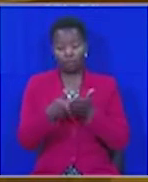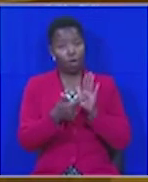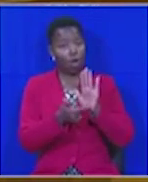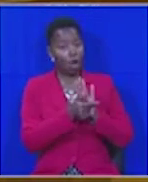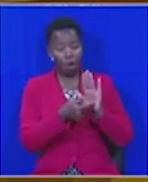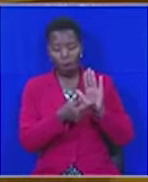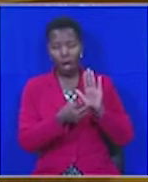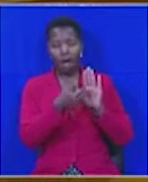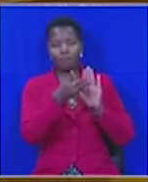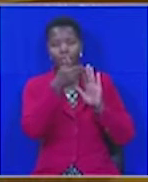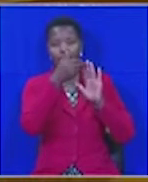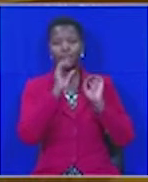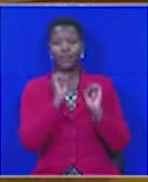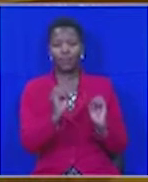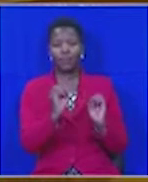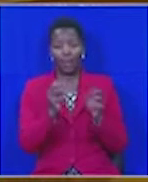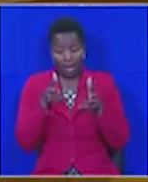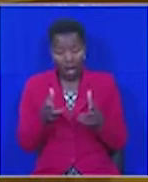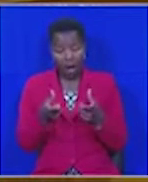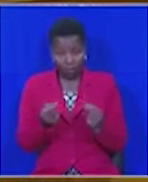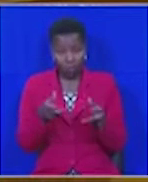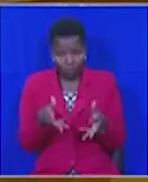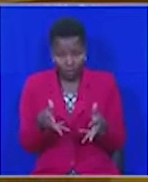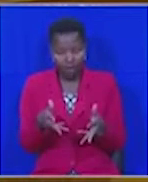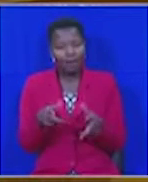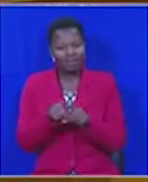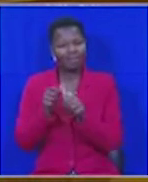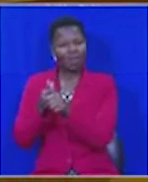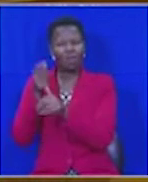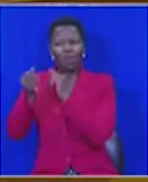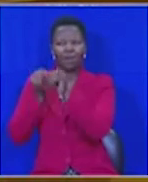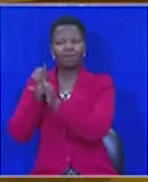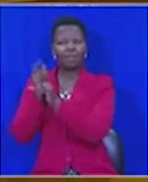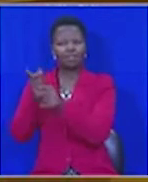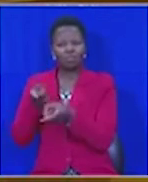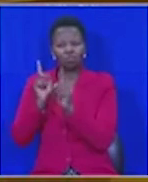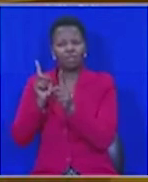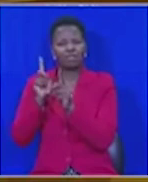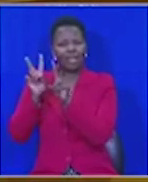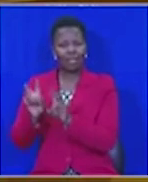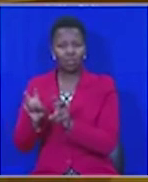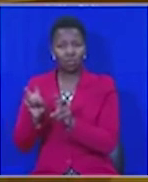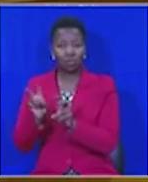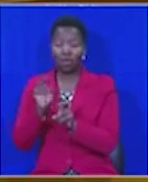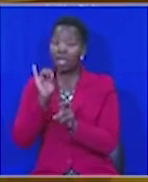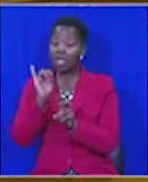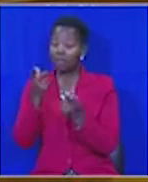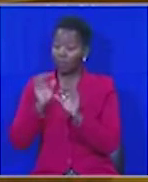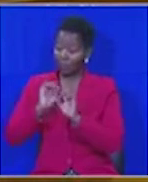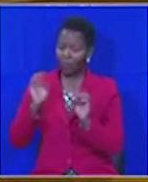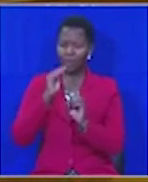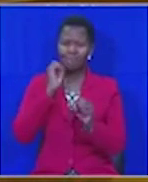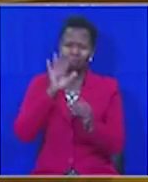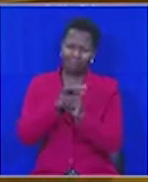bill, and aligning them with international best practice, will result in major negative implications for South Africa. This